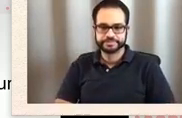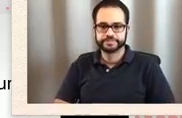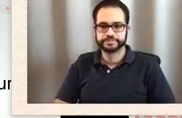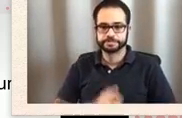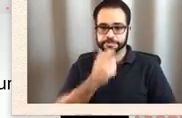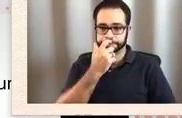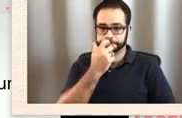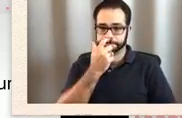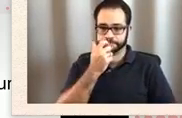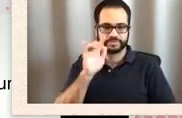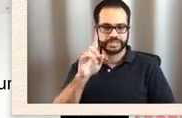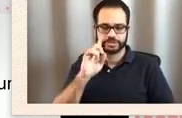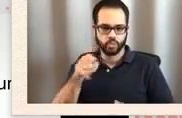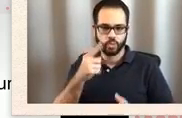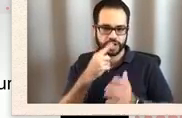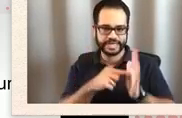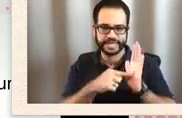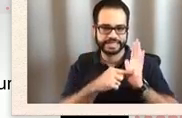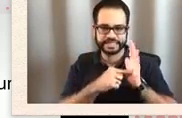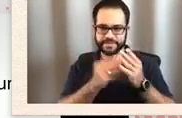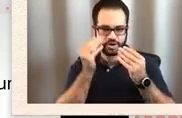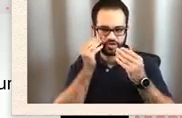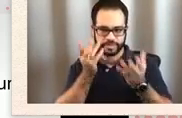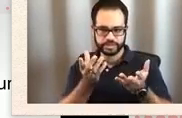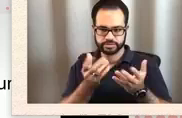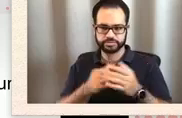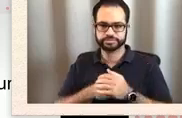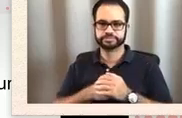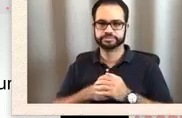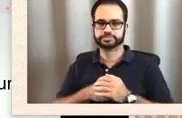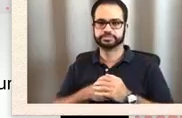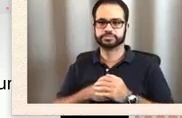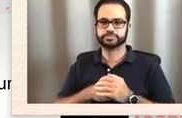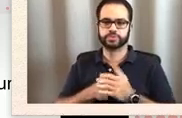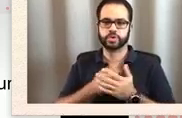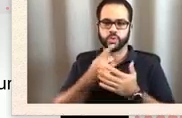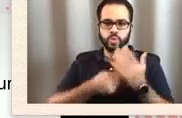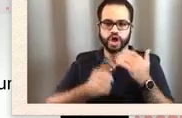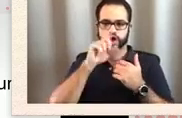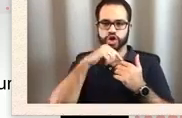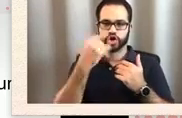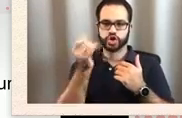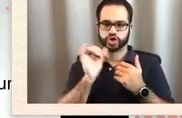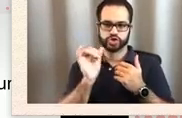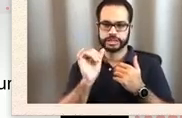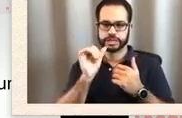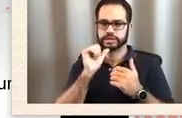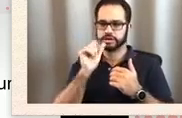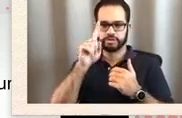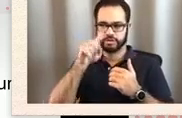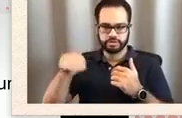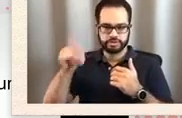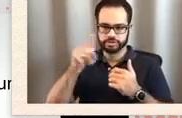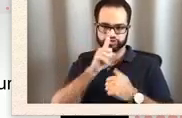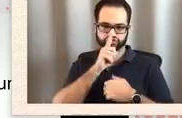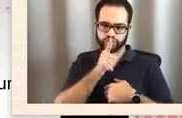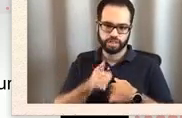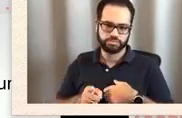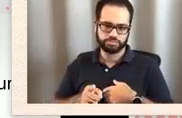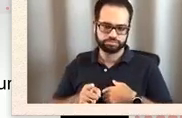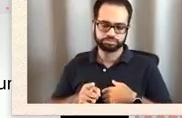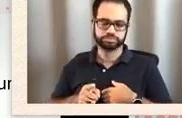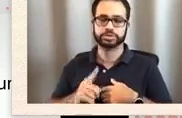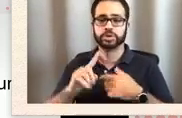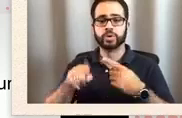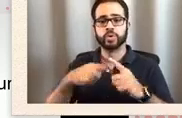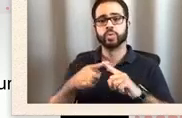just example data of what the site would look like. None of this is real data. When your worker logs in,